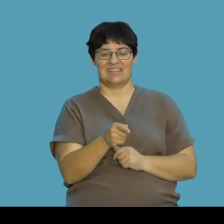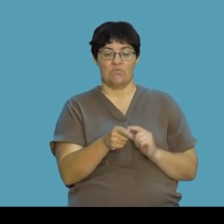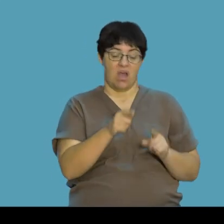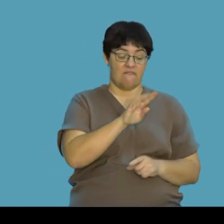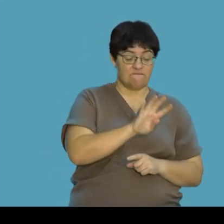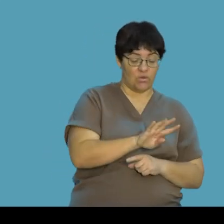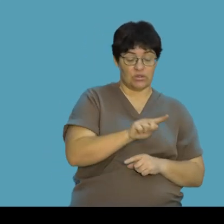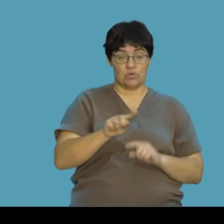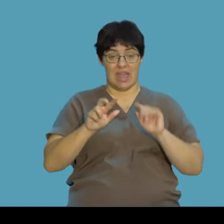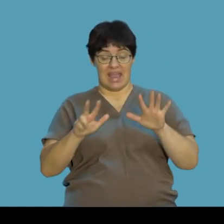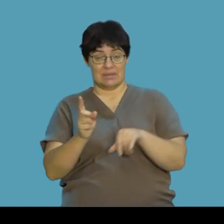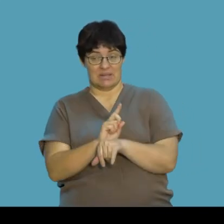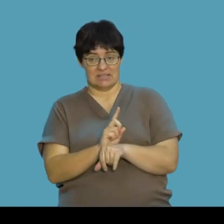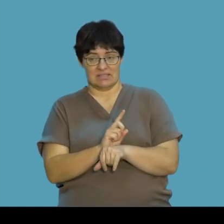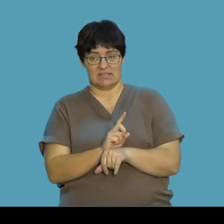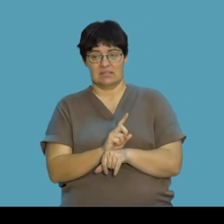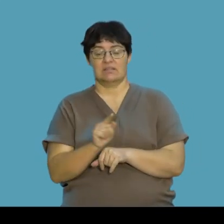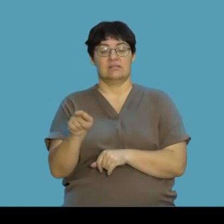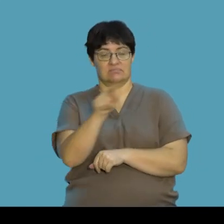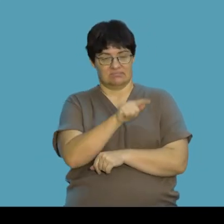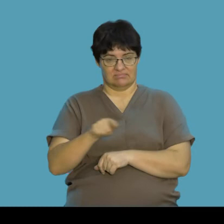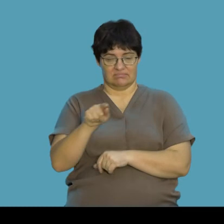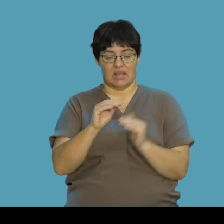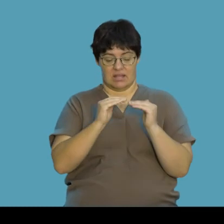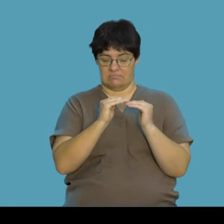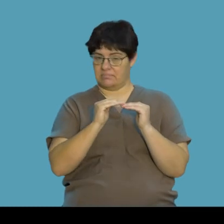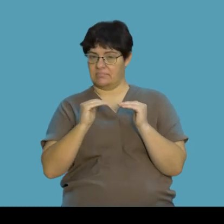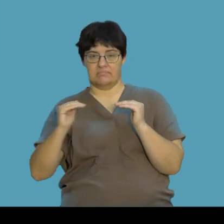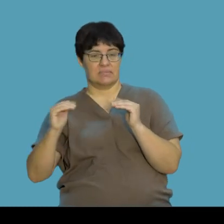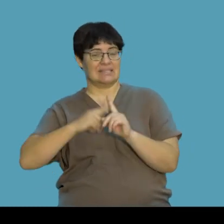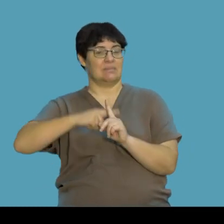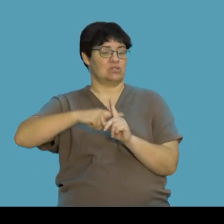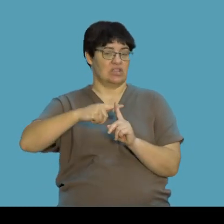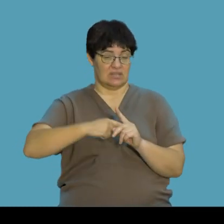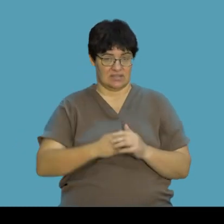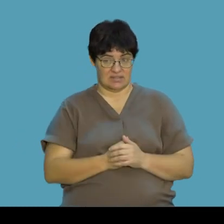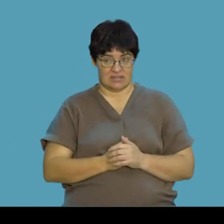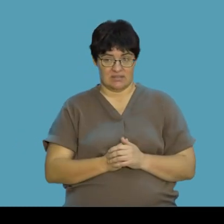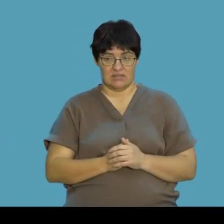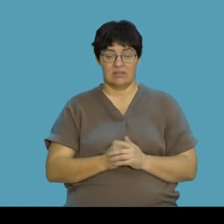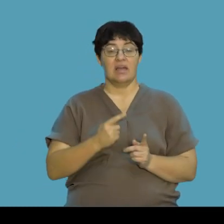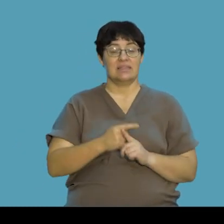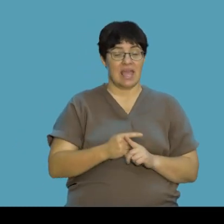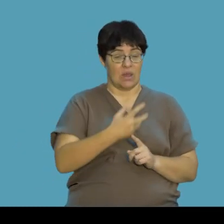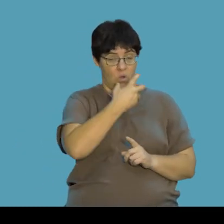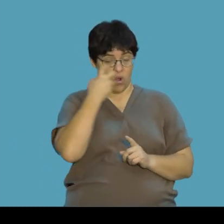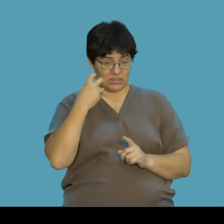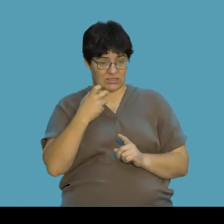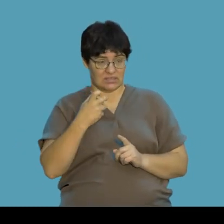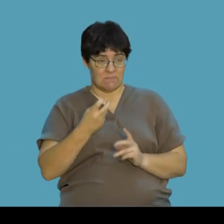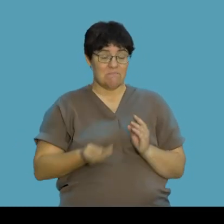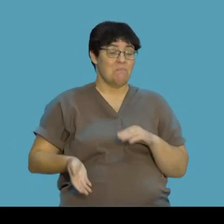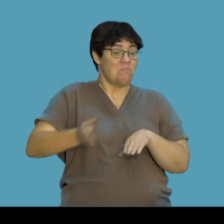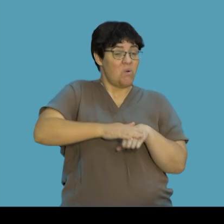8th minute, what actually happened? The temperature remained constant, okay? Then this substance was heated, particles gained more